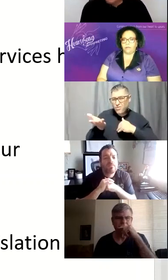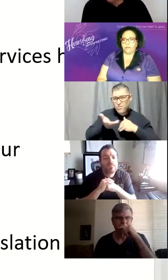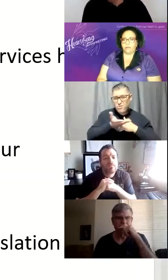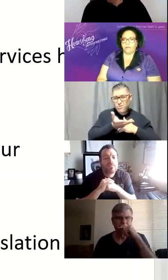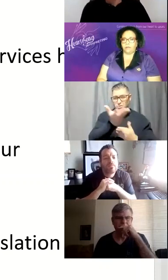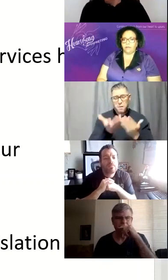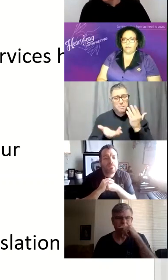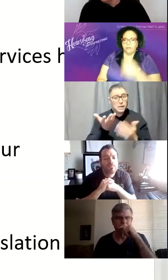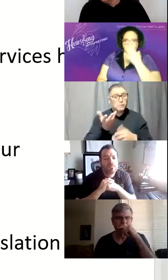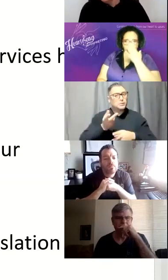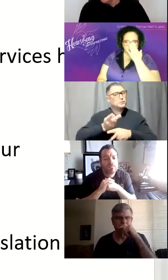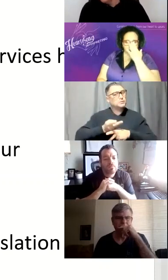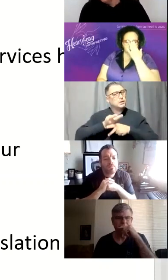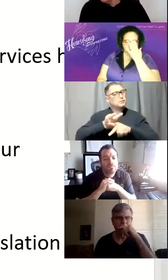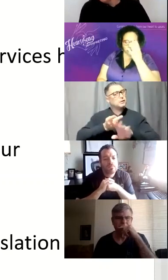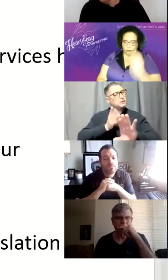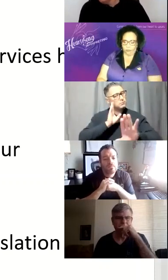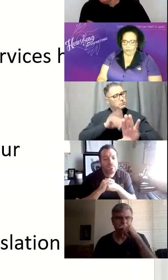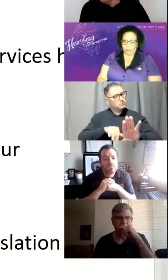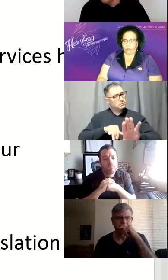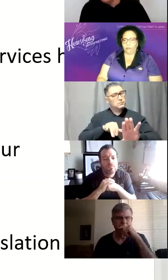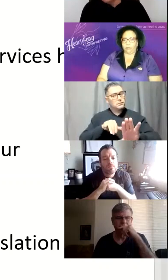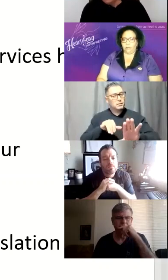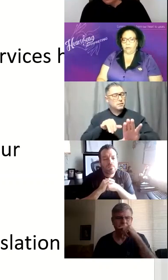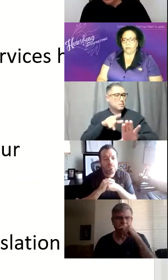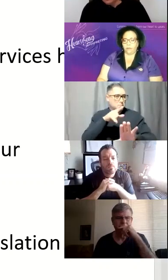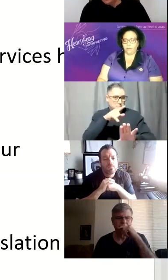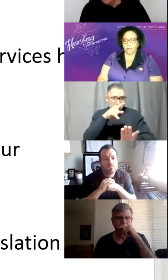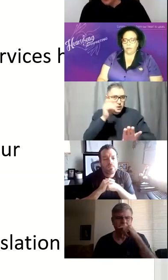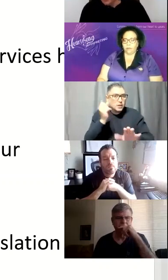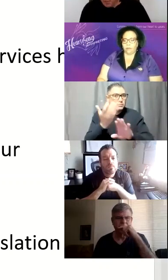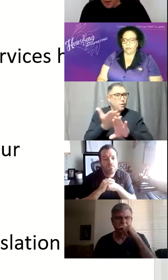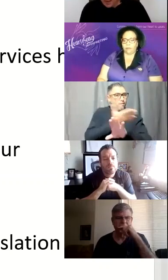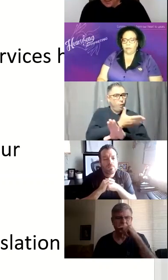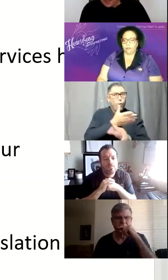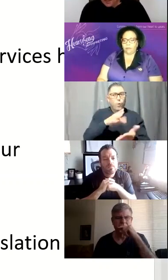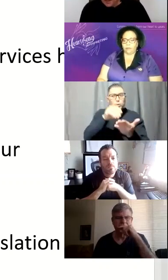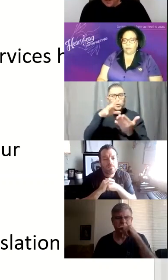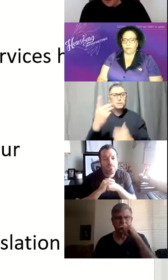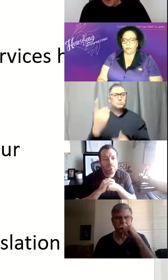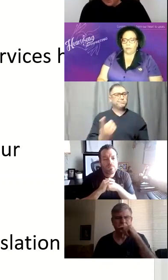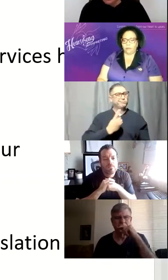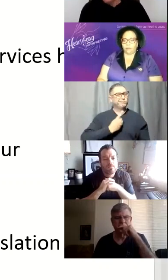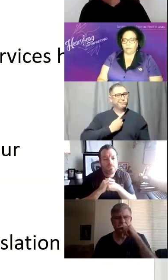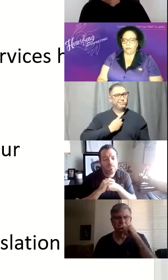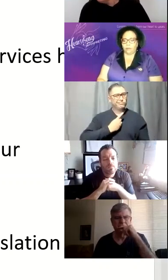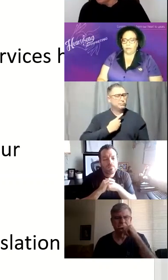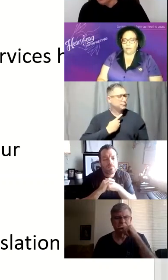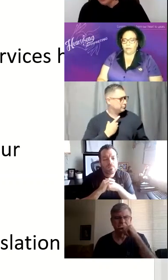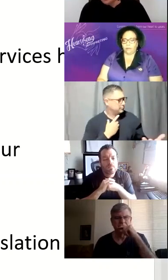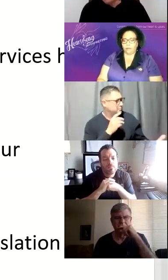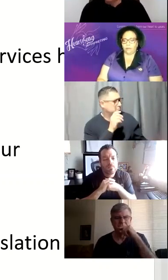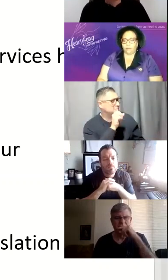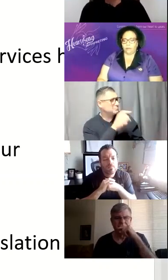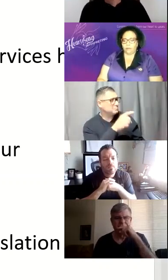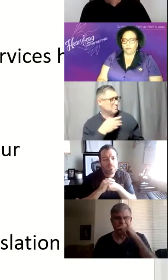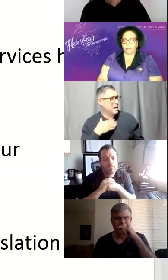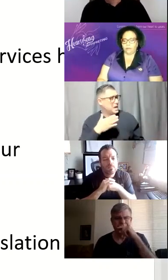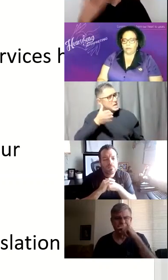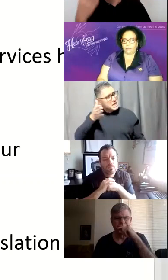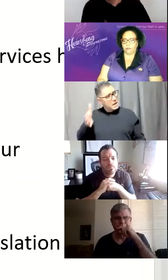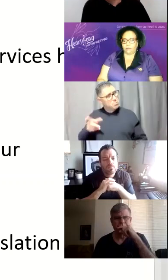in case that they encounter. Because I've had a student in the past. She had a neighbor that was deaf, and